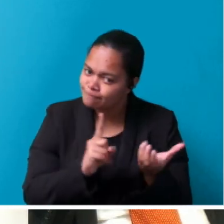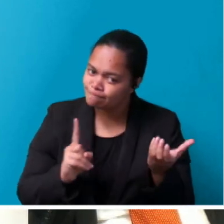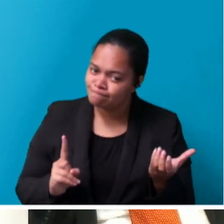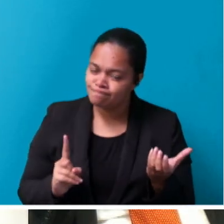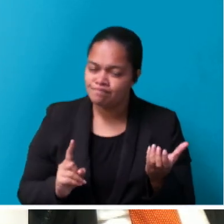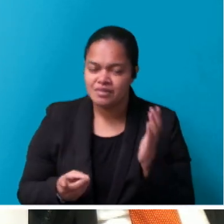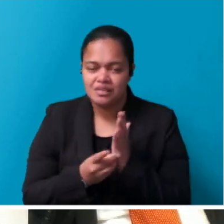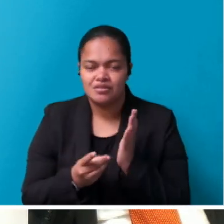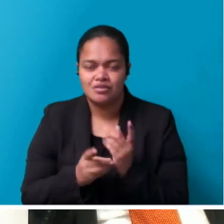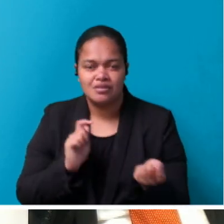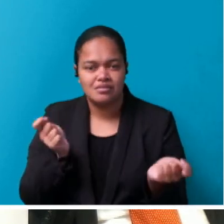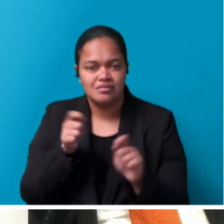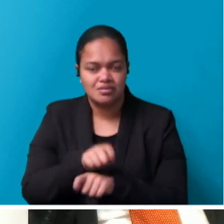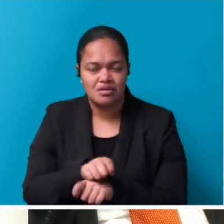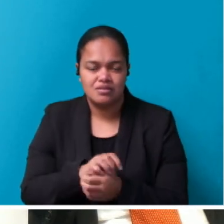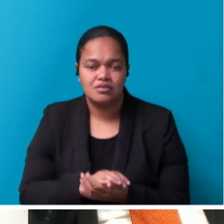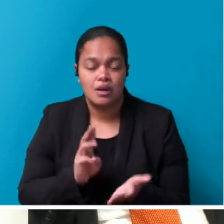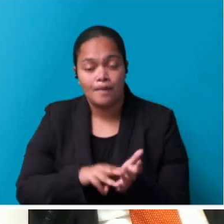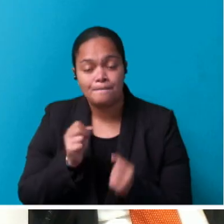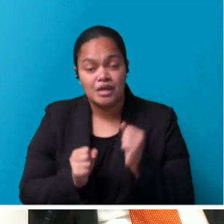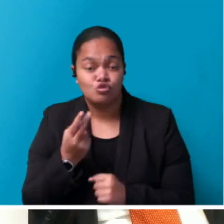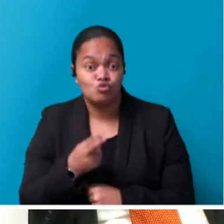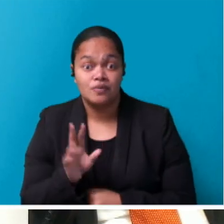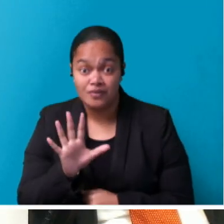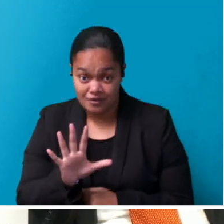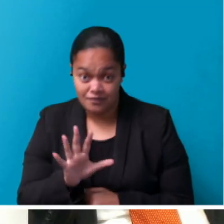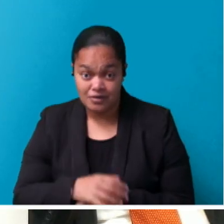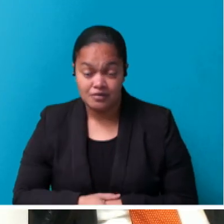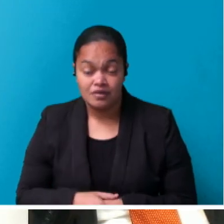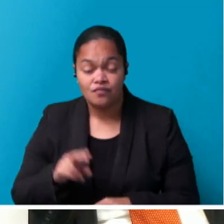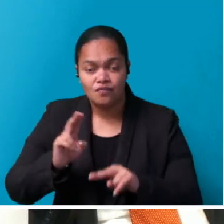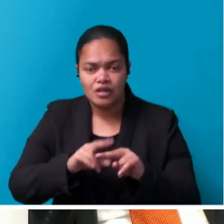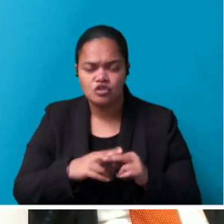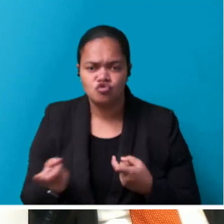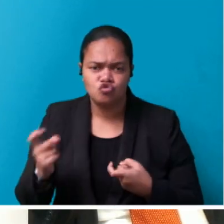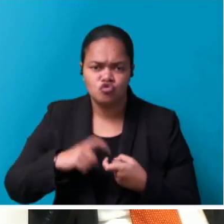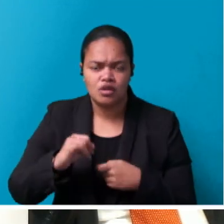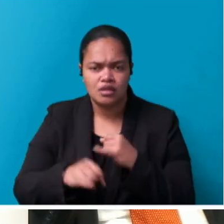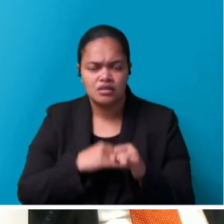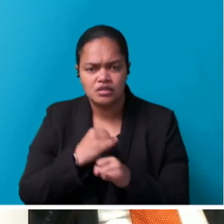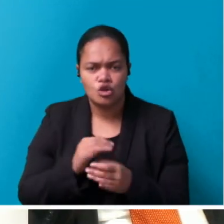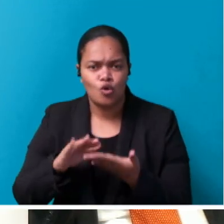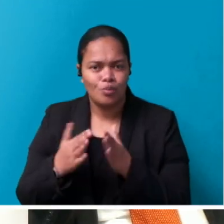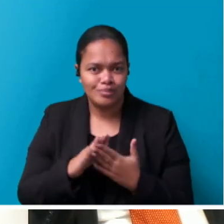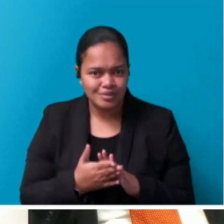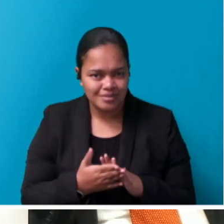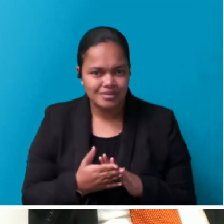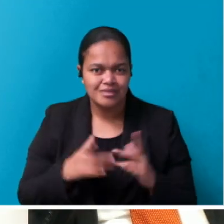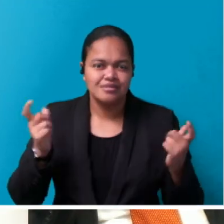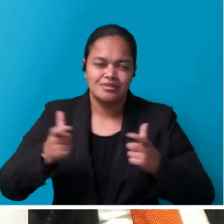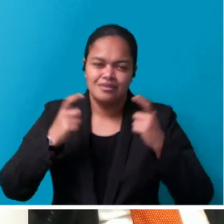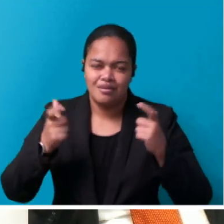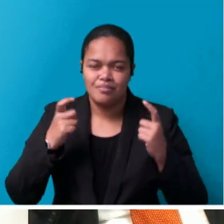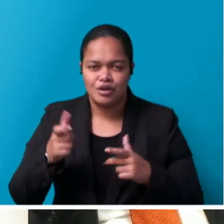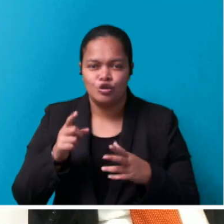digital transition. On March 25, Fiji joined the international community celebrating the